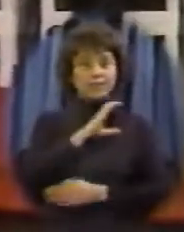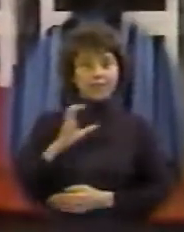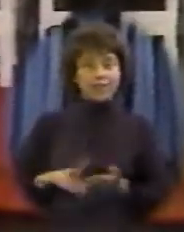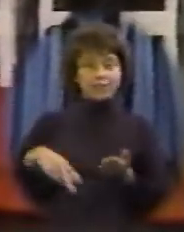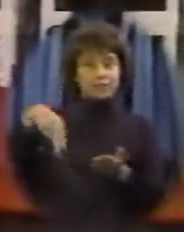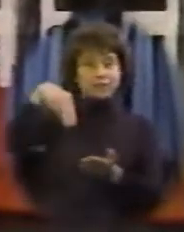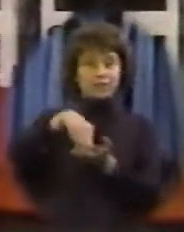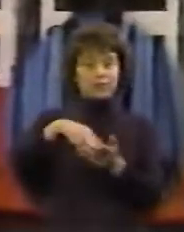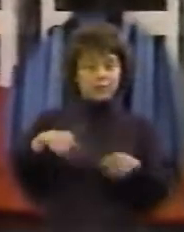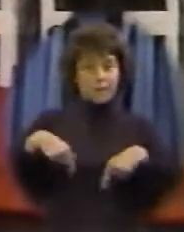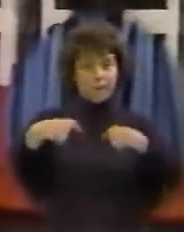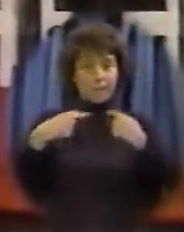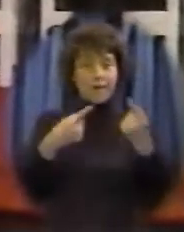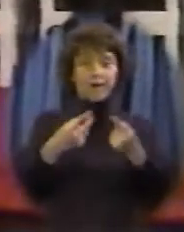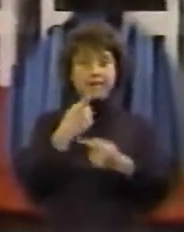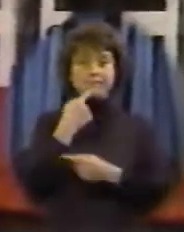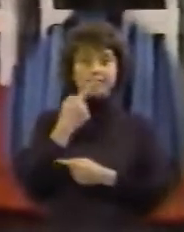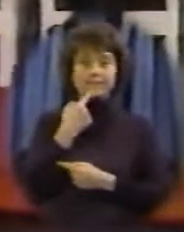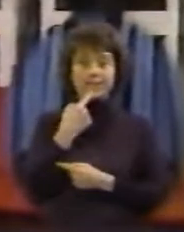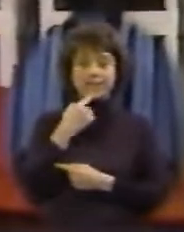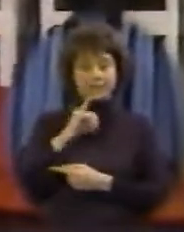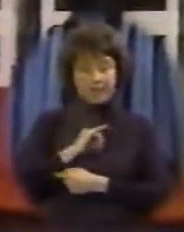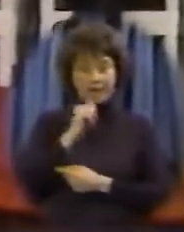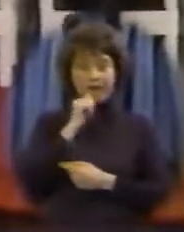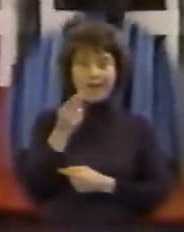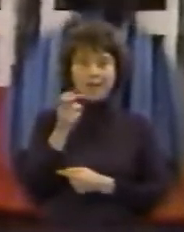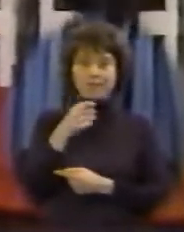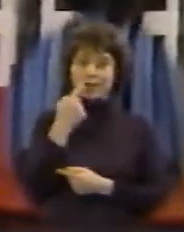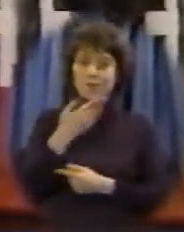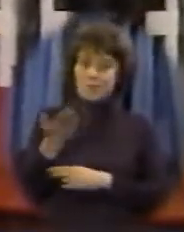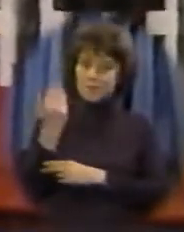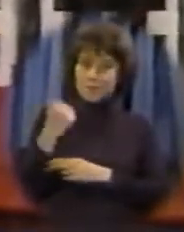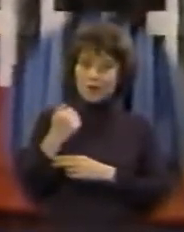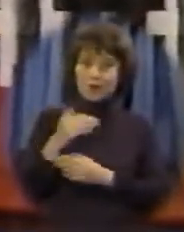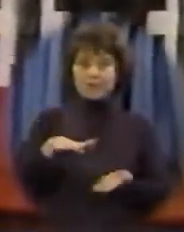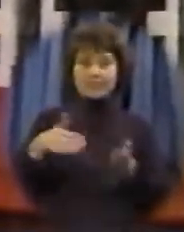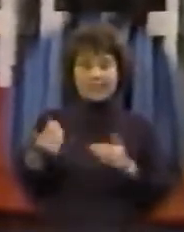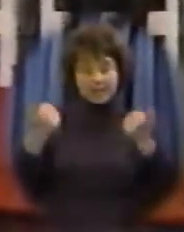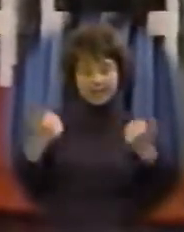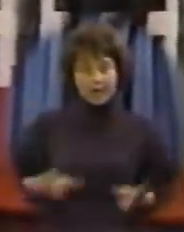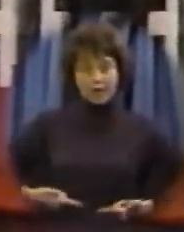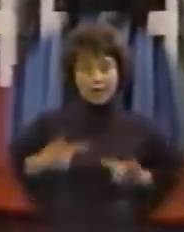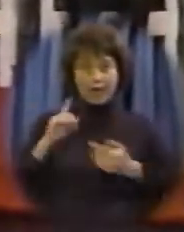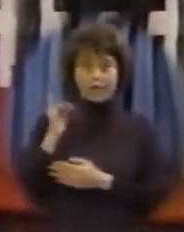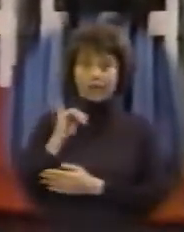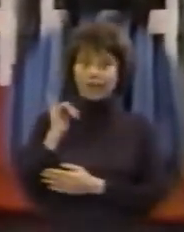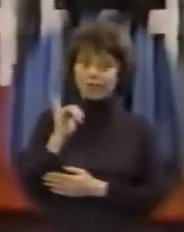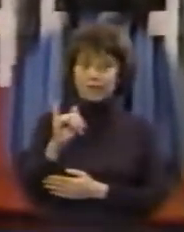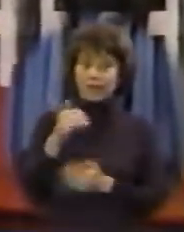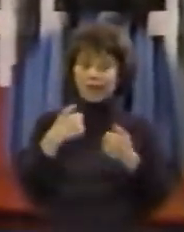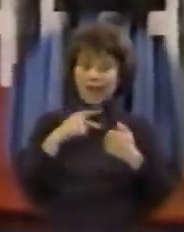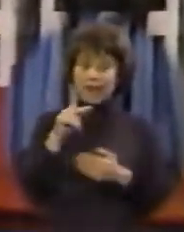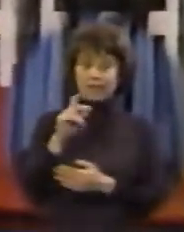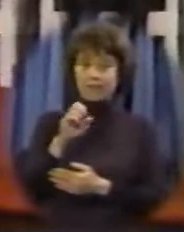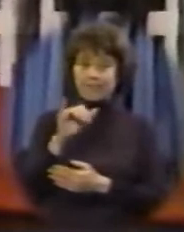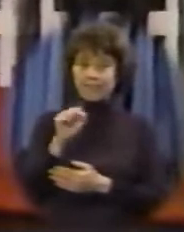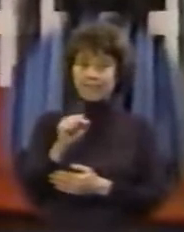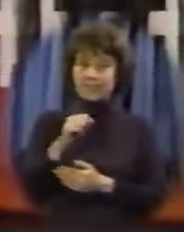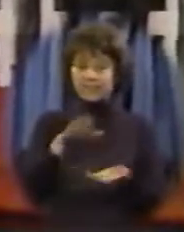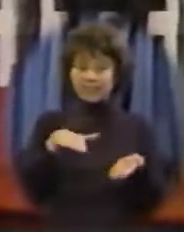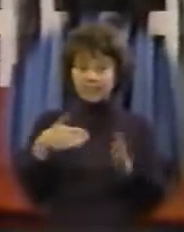the key to his girdle and said, I am he that was dead and am alive. And behold, I'm alive forevermore and have the keys of death and of